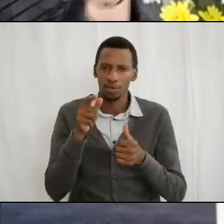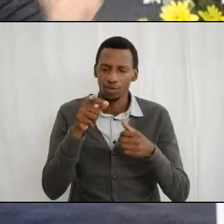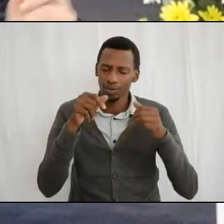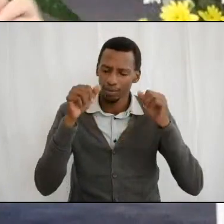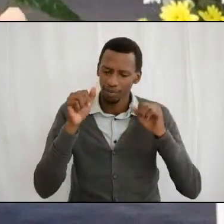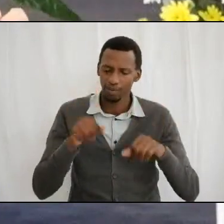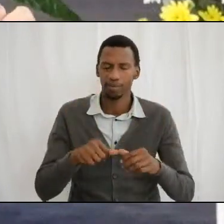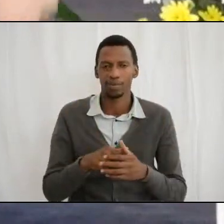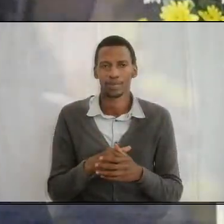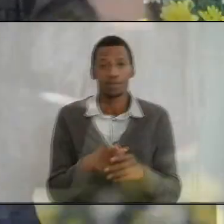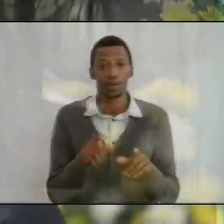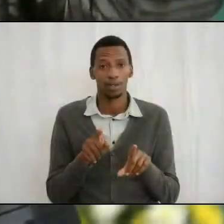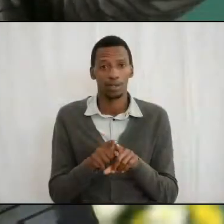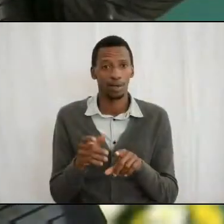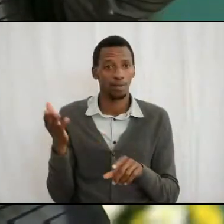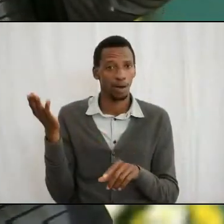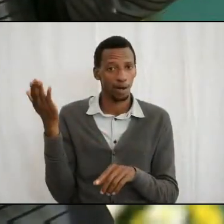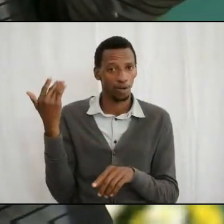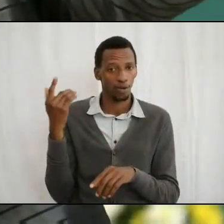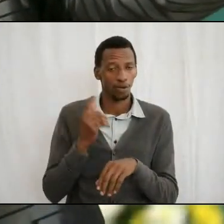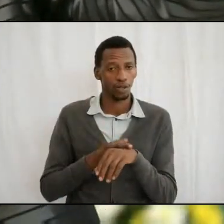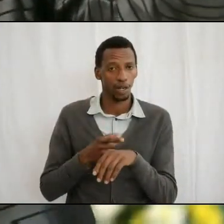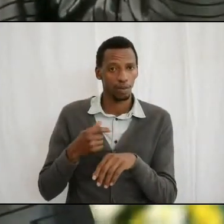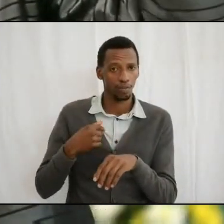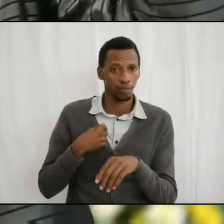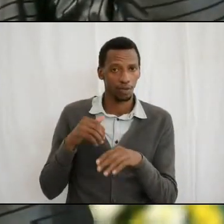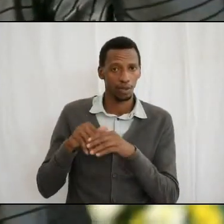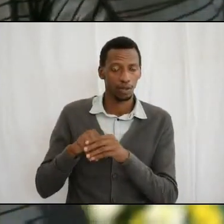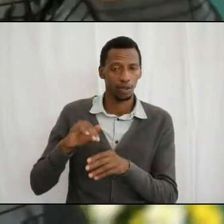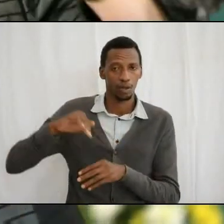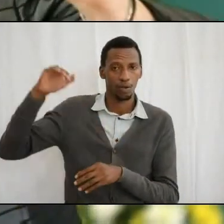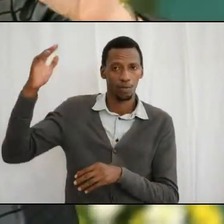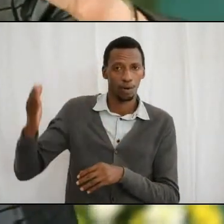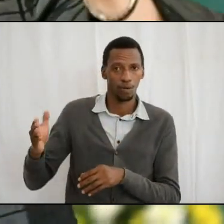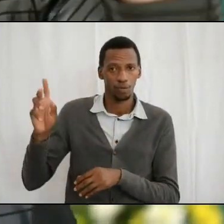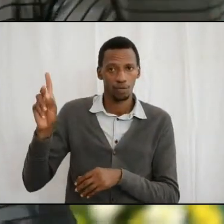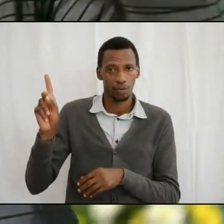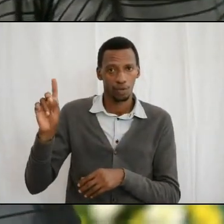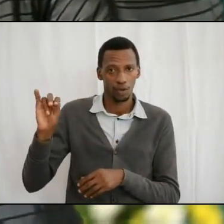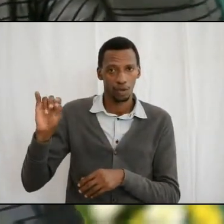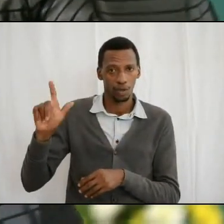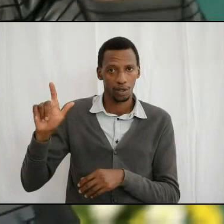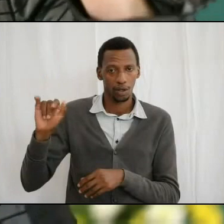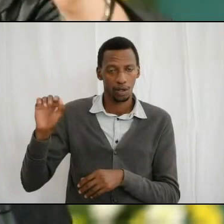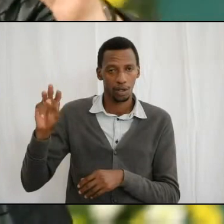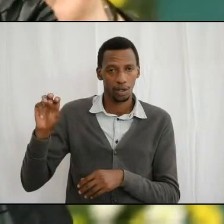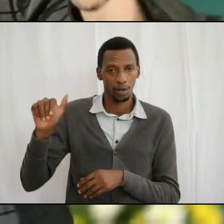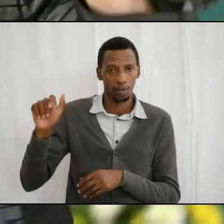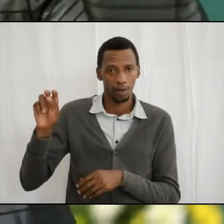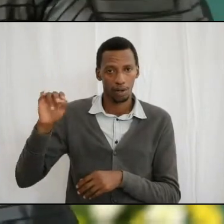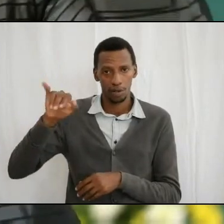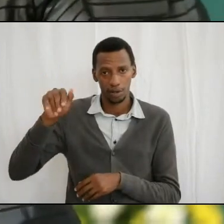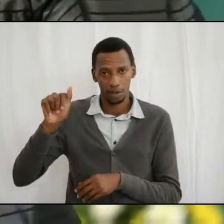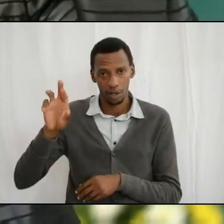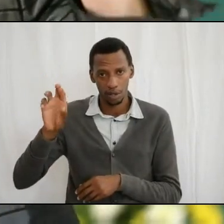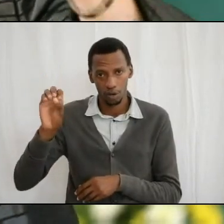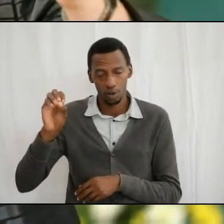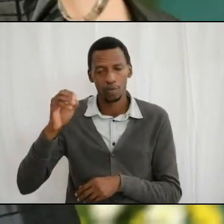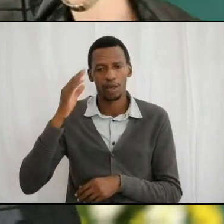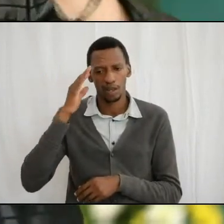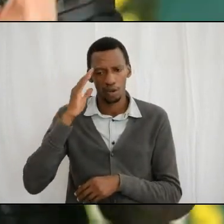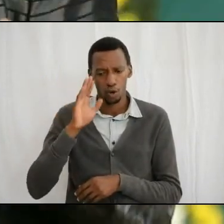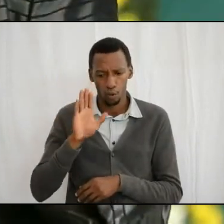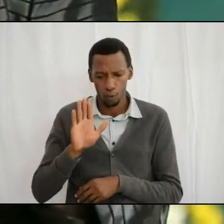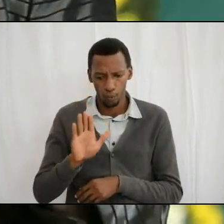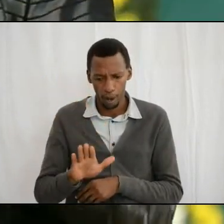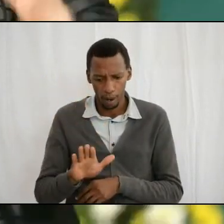like in my situation on top of Mount Kilimanjaro, I knew I could still put one foot